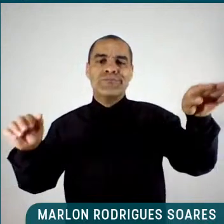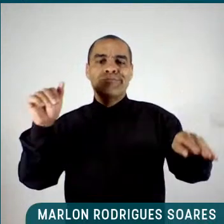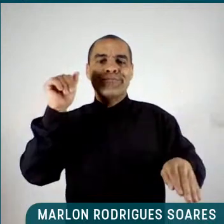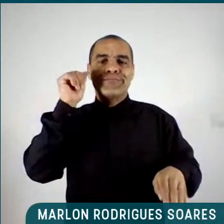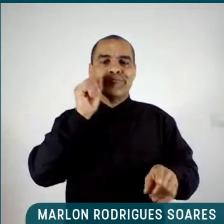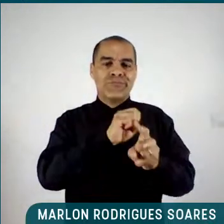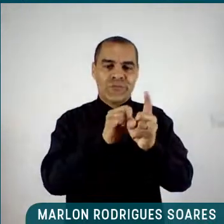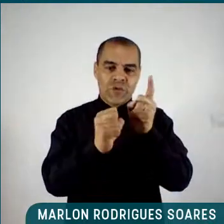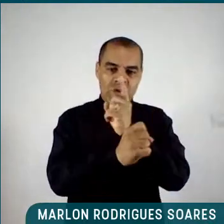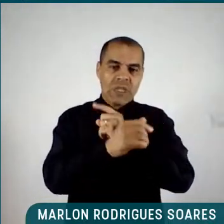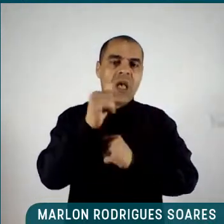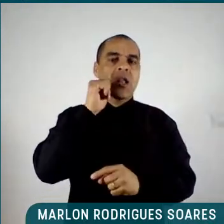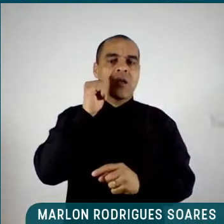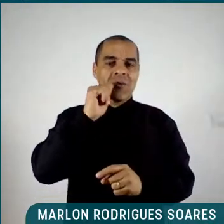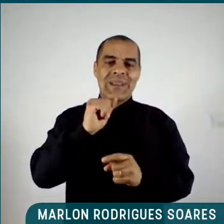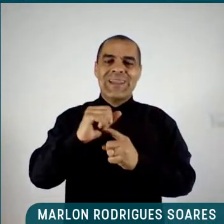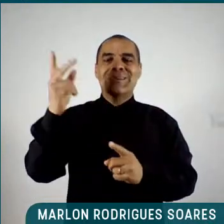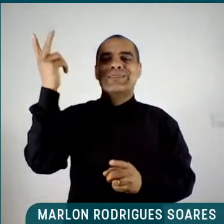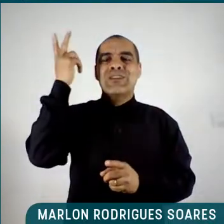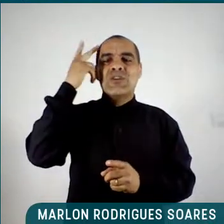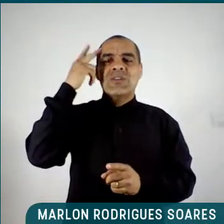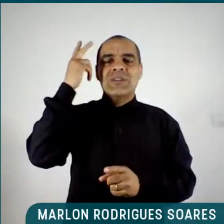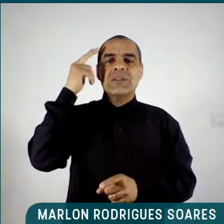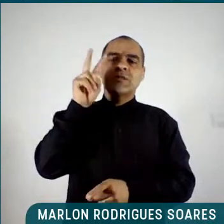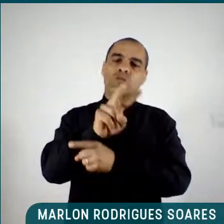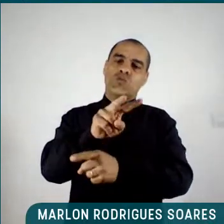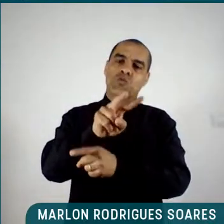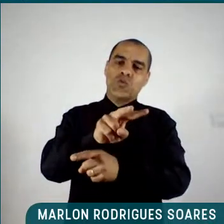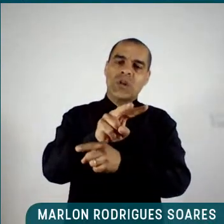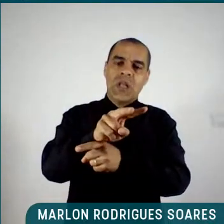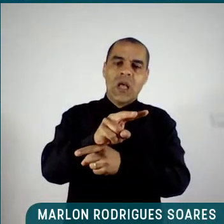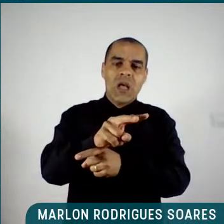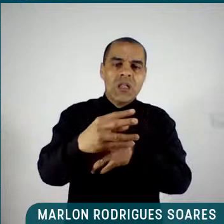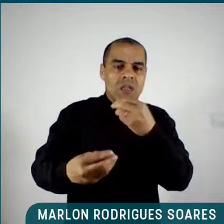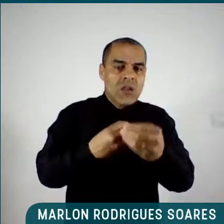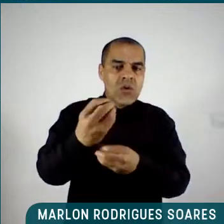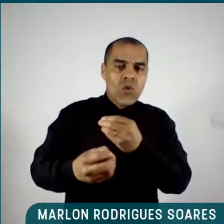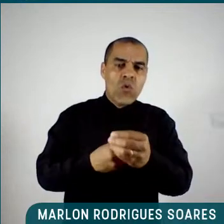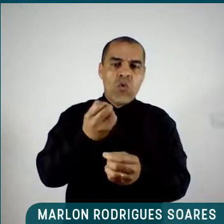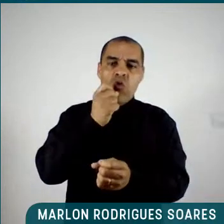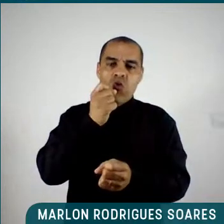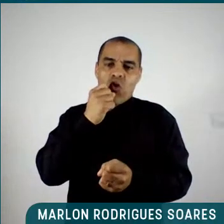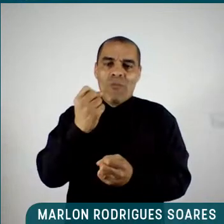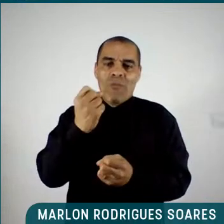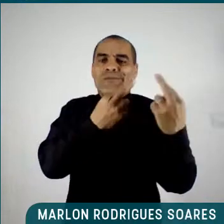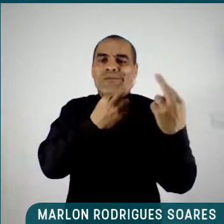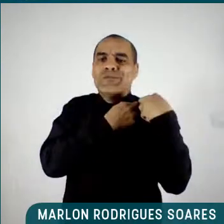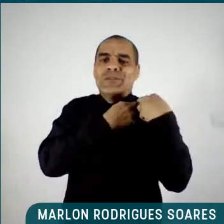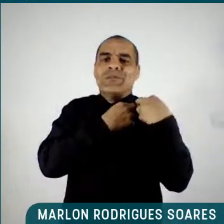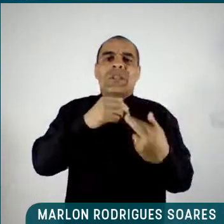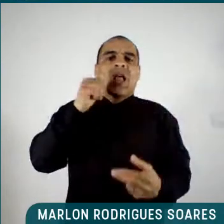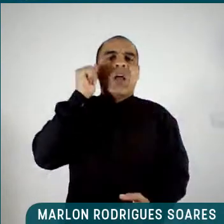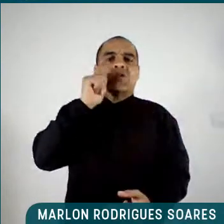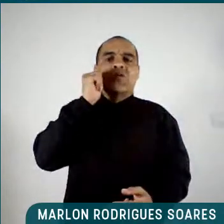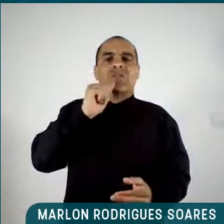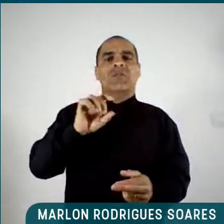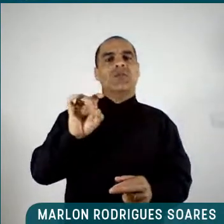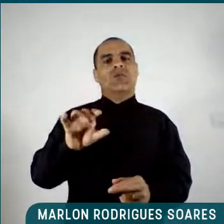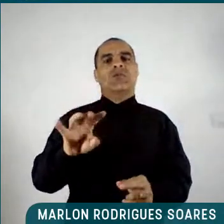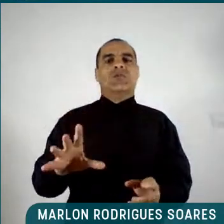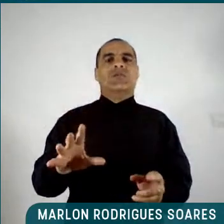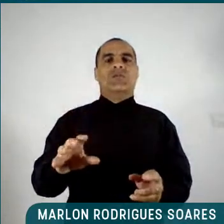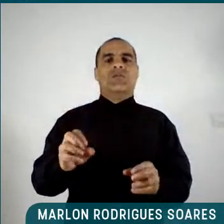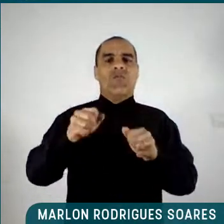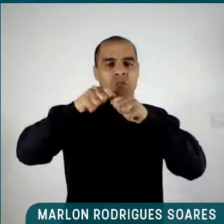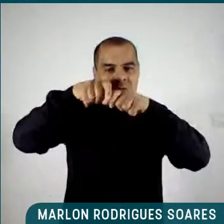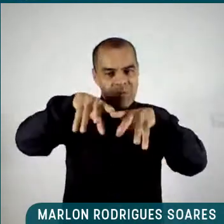essa naturalização do cuidado There are indígena. Então, o que several acontece naturalization of women